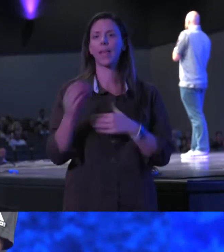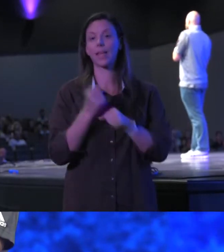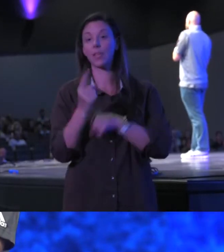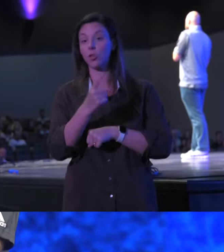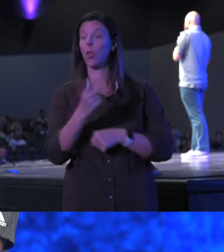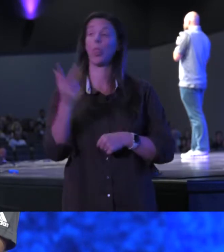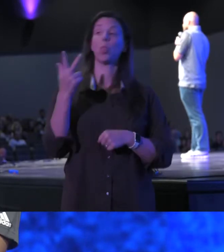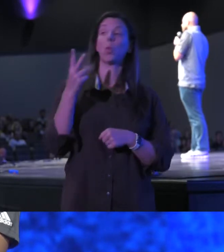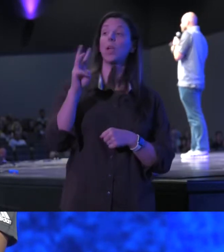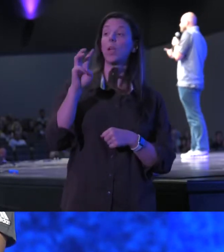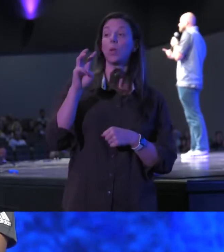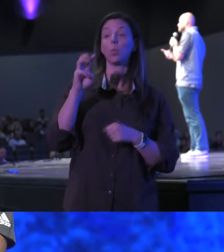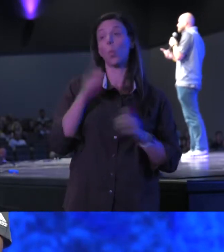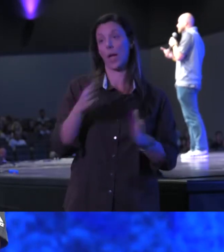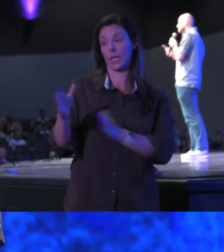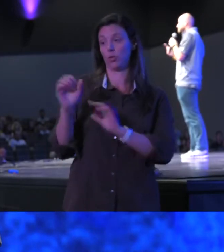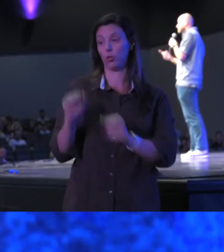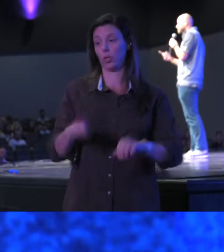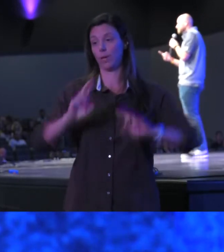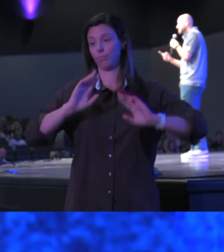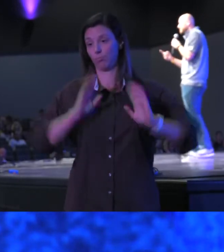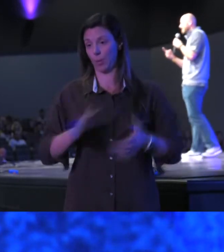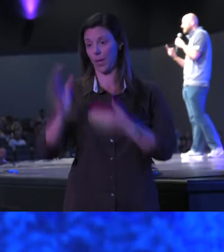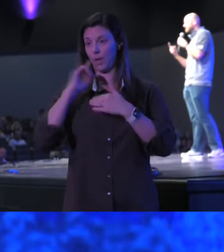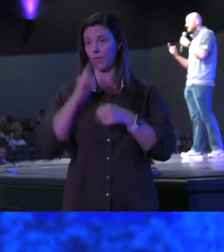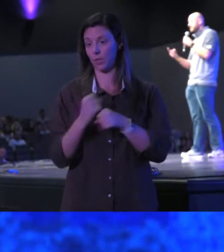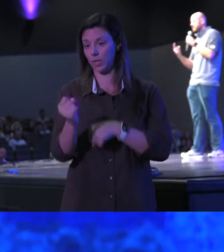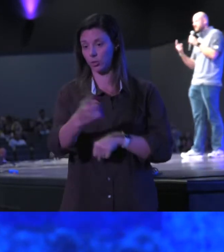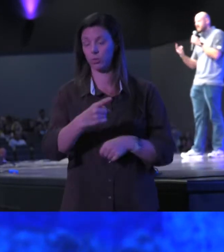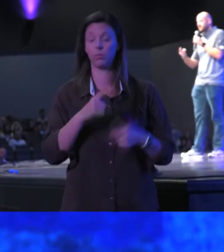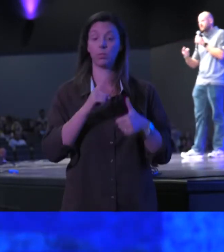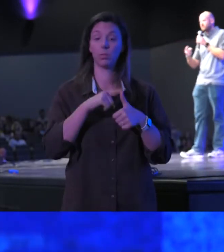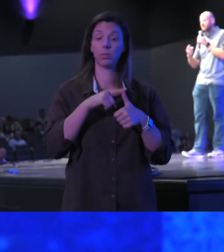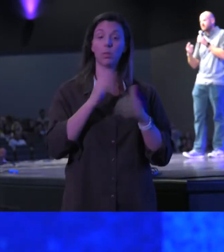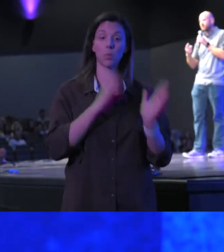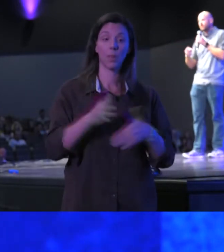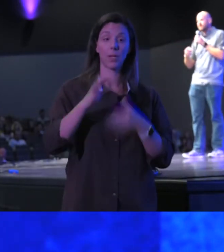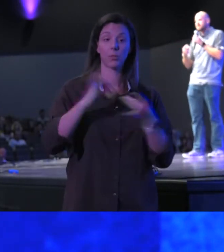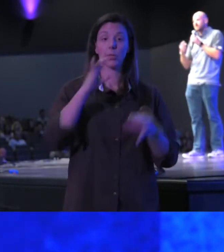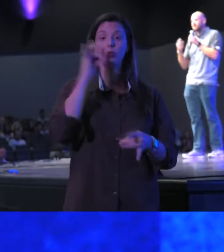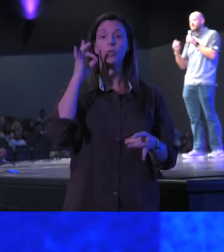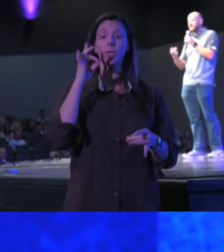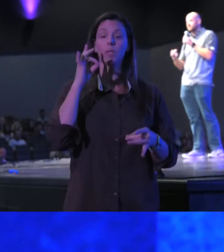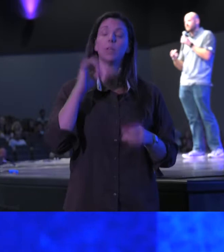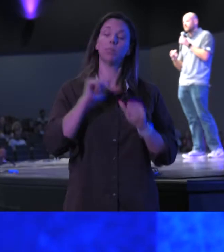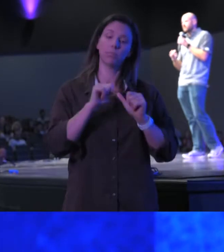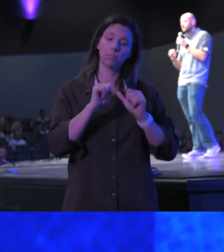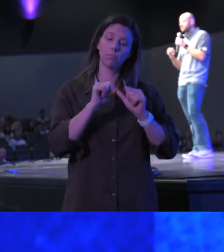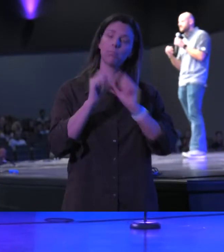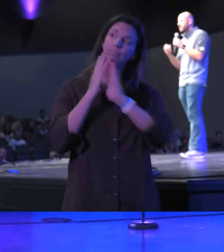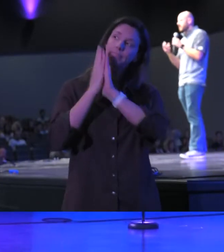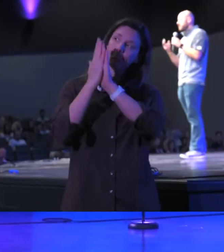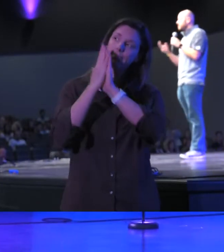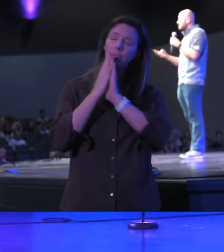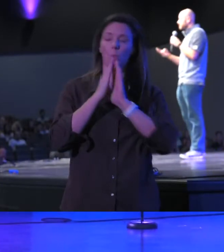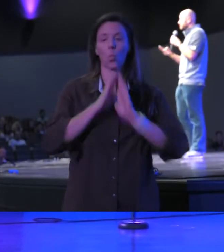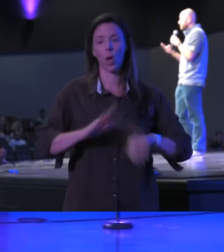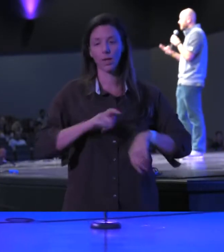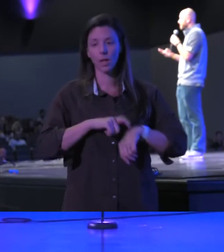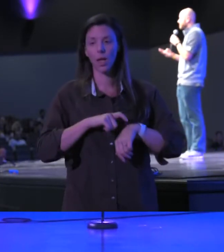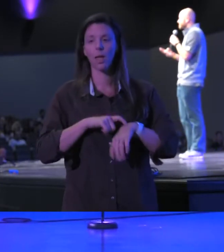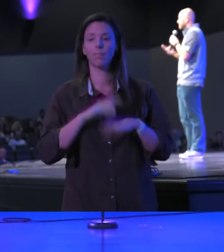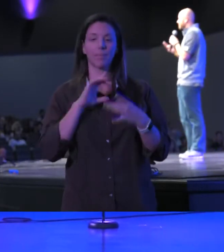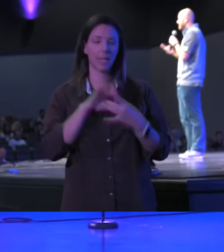year. You can prepare yourself spiritually by continuing to be in your quiet time and connect with your e-groups. You